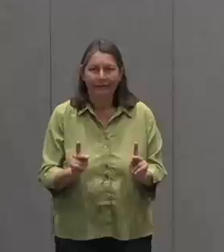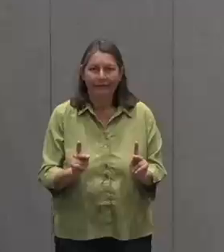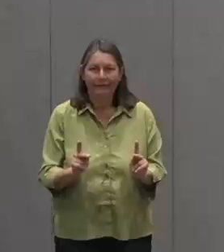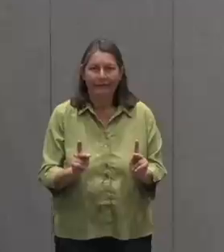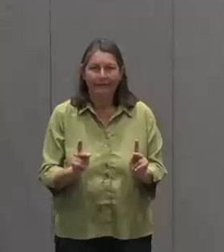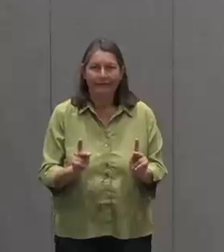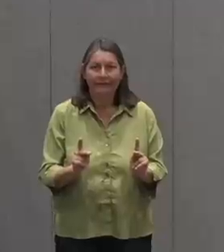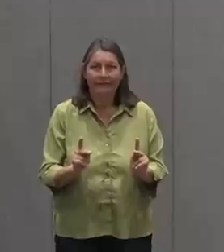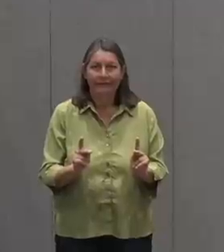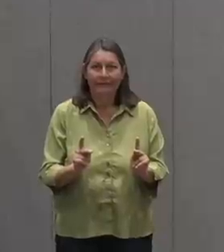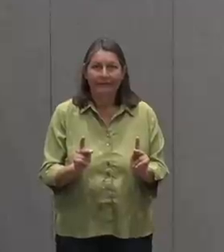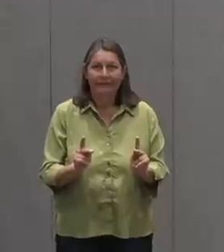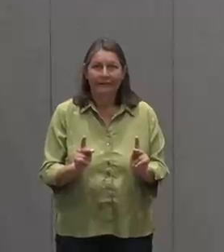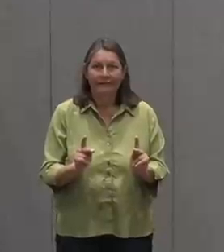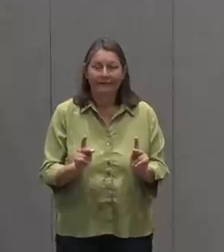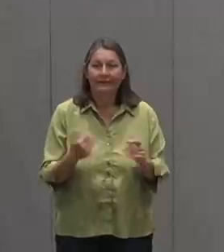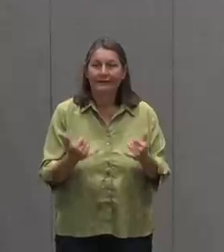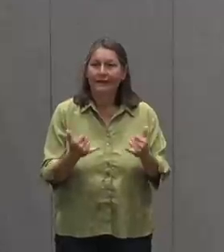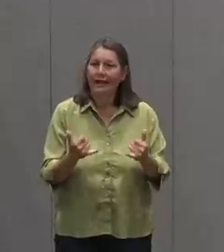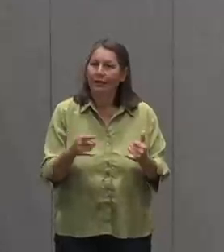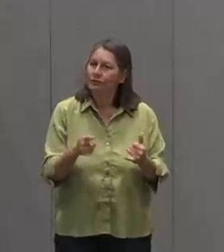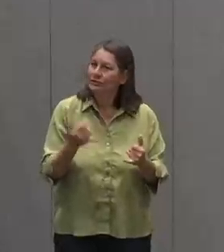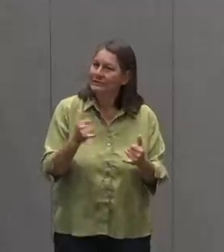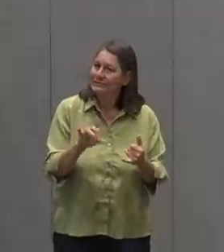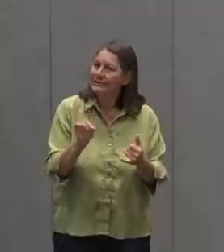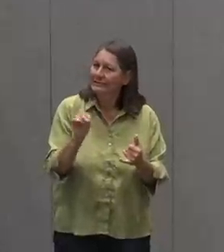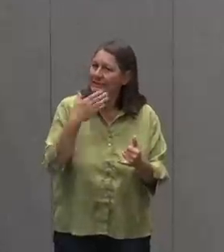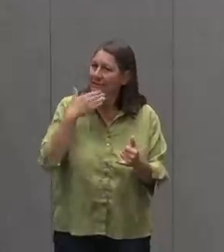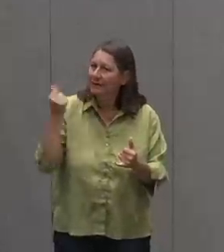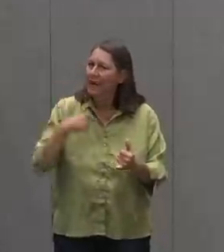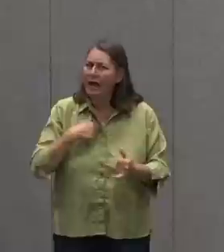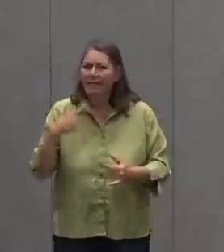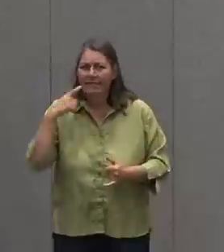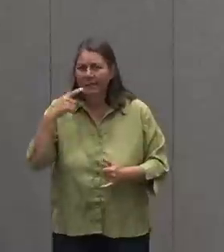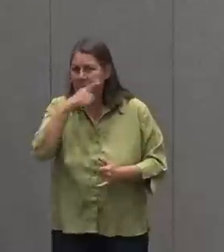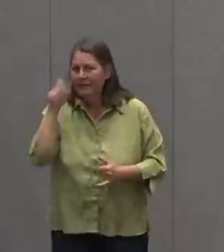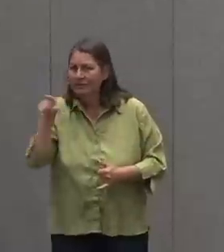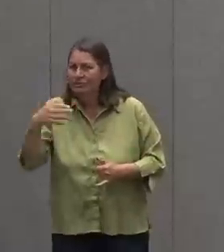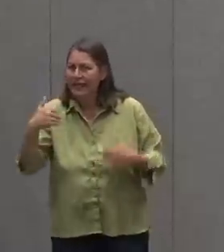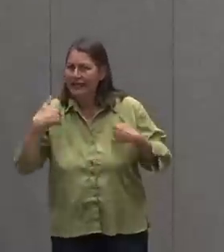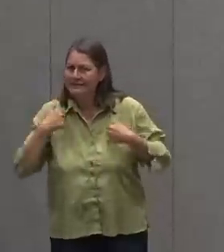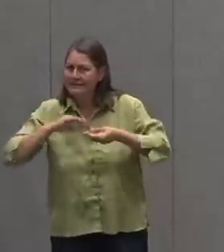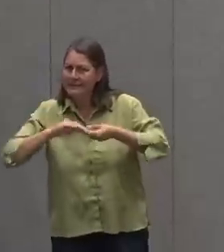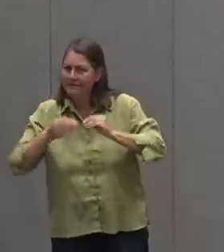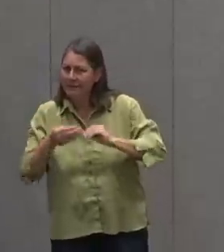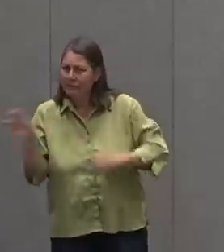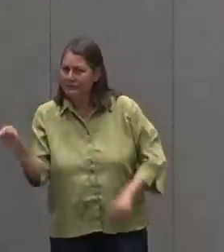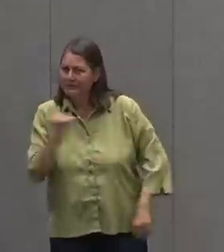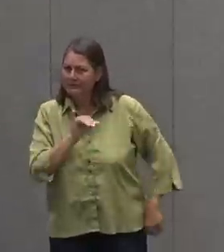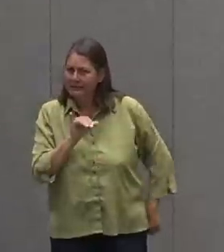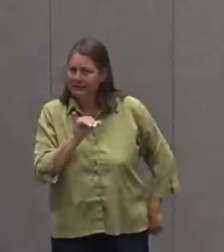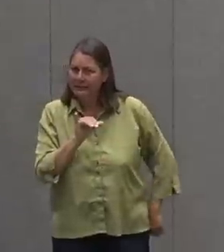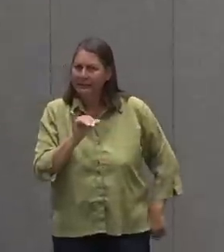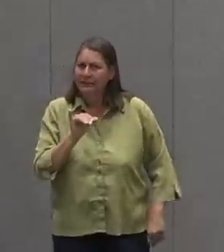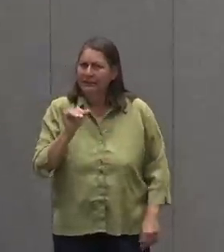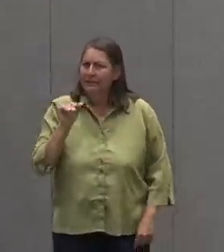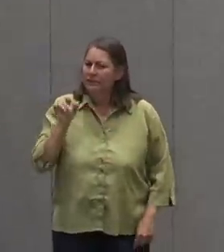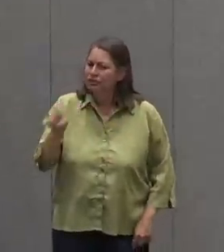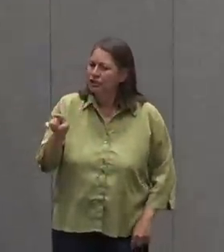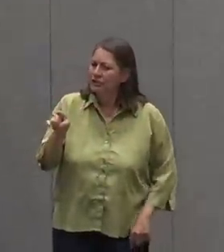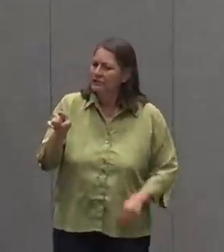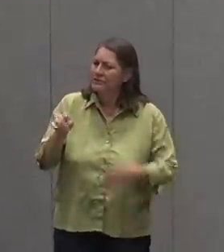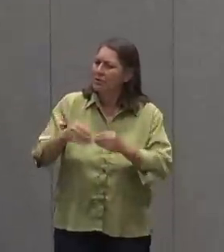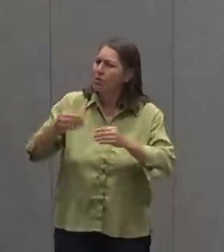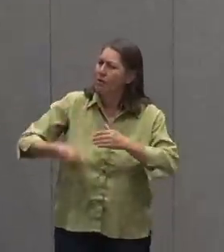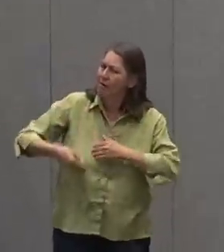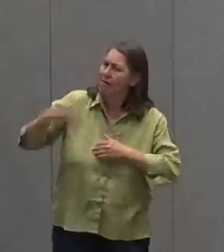No, she would still do it better there. I'm thinking because she has almost the same digits that I have, and if she goes higher,